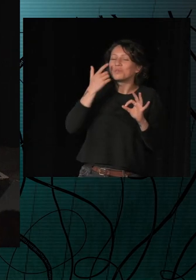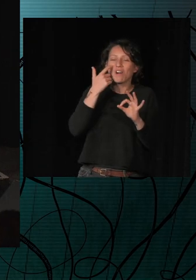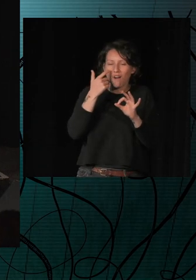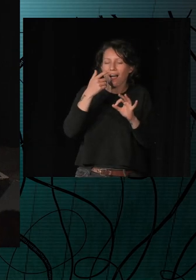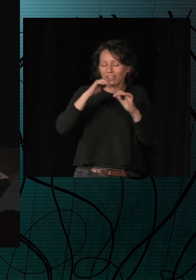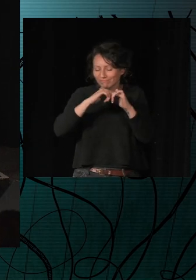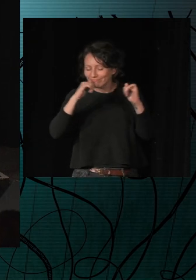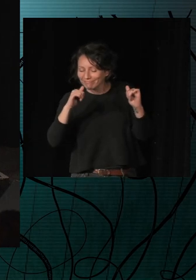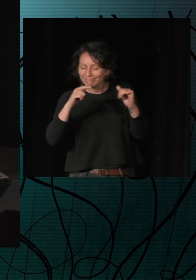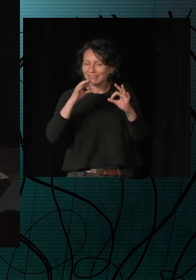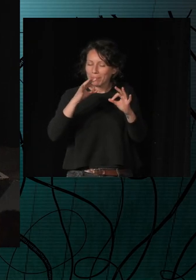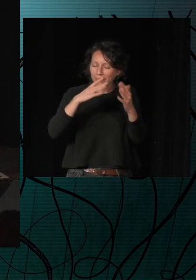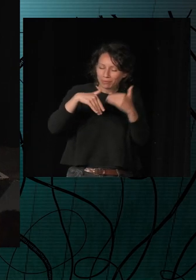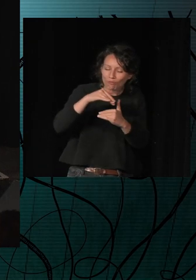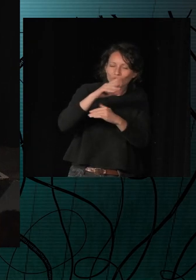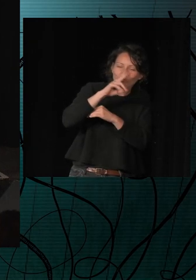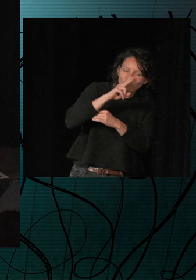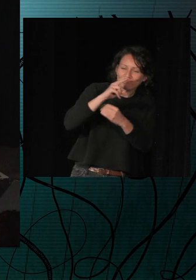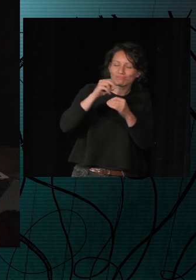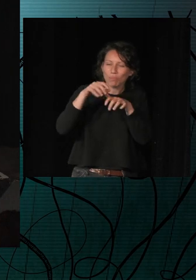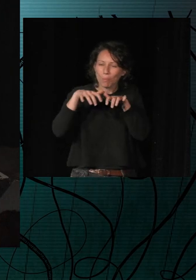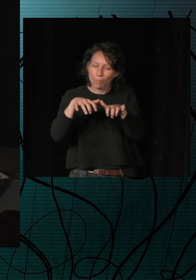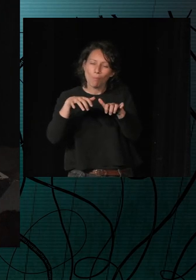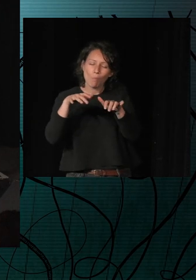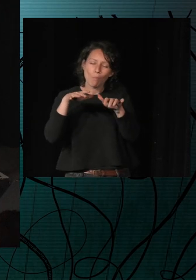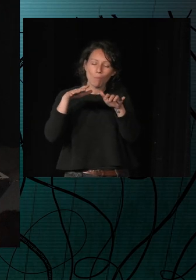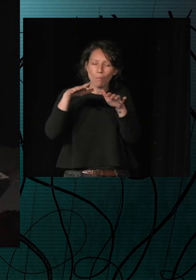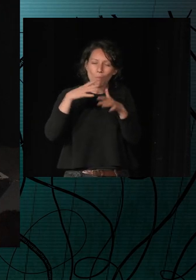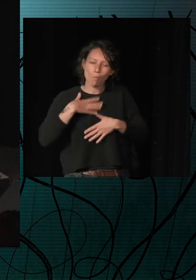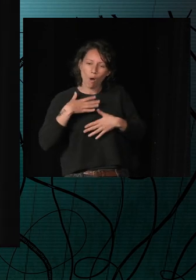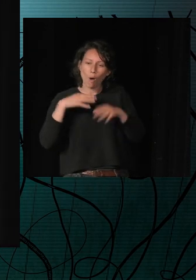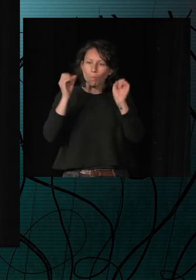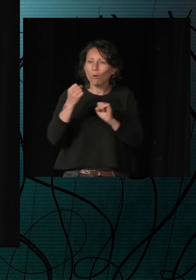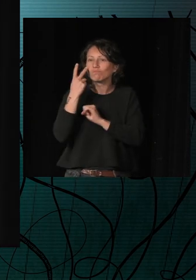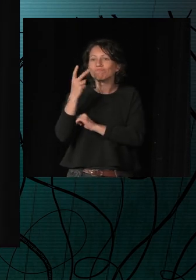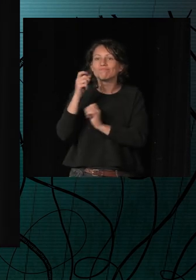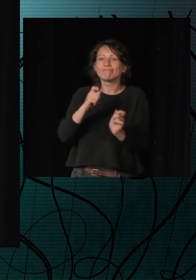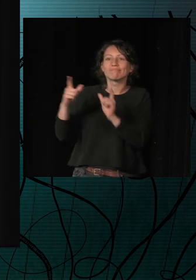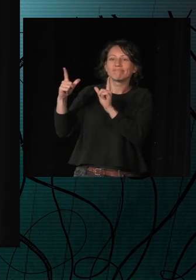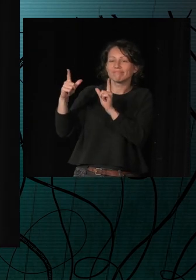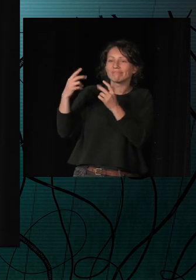complète ou s'annule l'un l'autre je propose qu'on diffuse la vidéo de visage s'il vous plaît fichier numéro